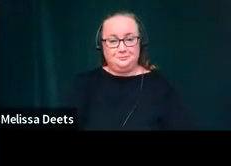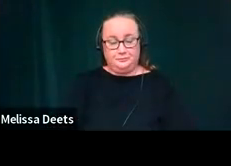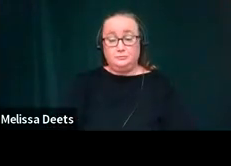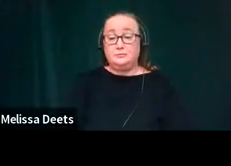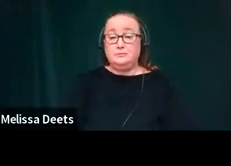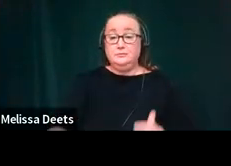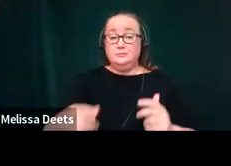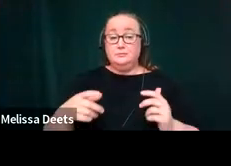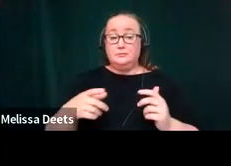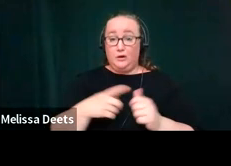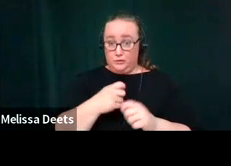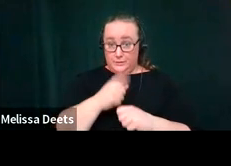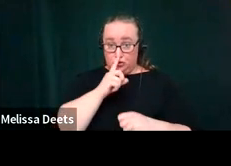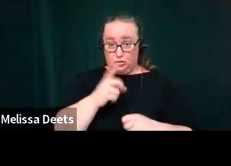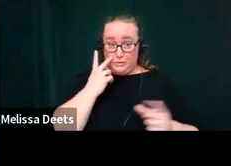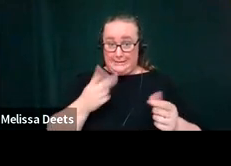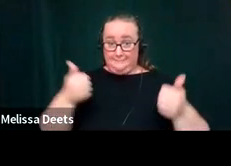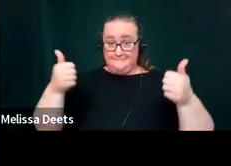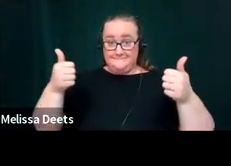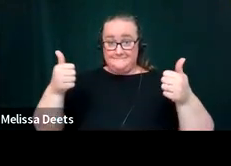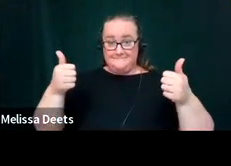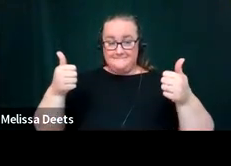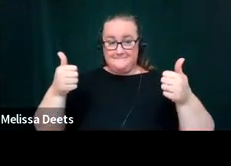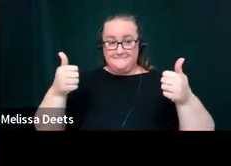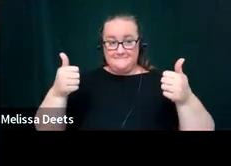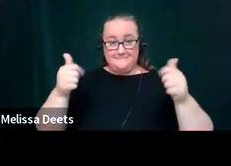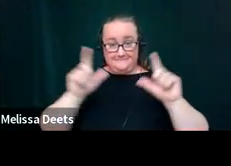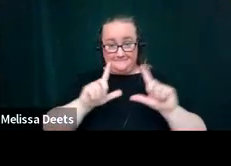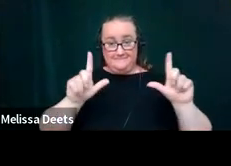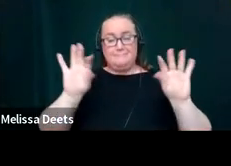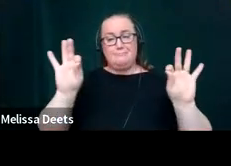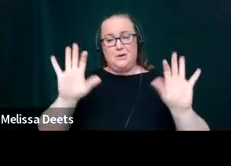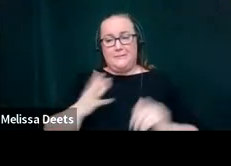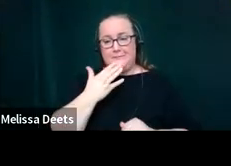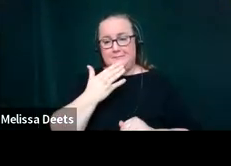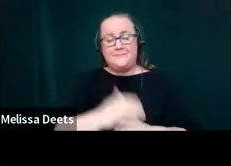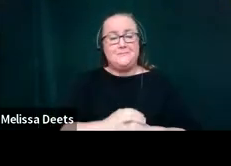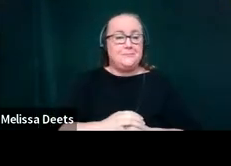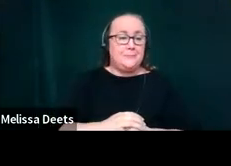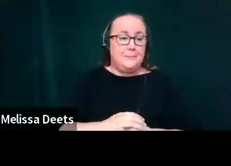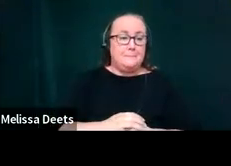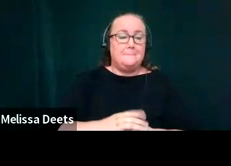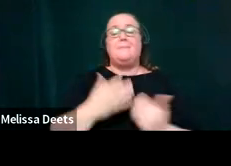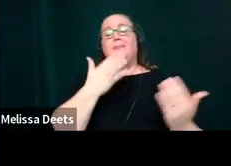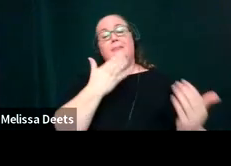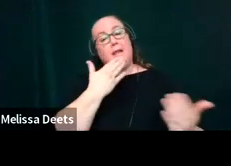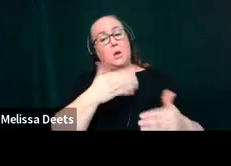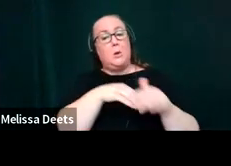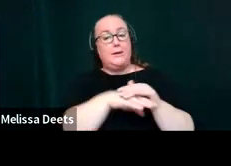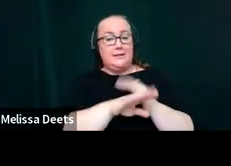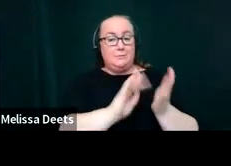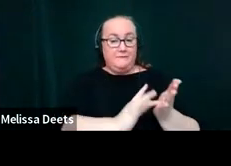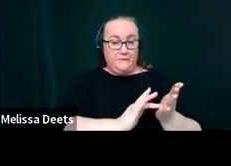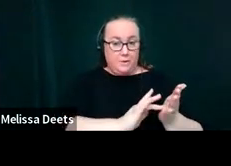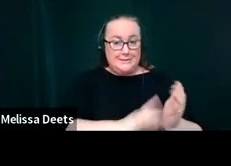first make sure that you can all see my slides. Full screen? Wonderful. So thanks very much to Accessible Pharmacy,